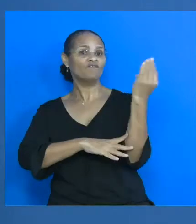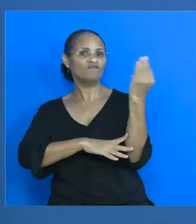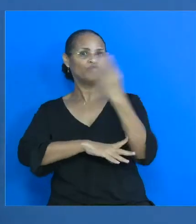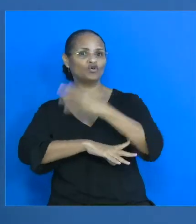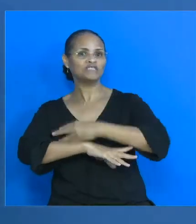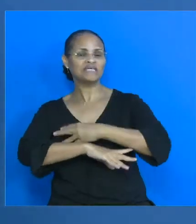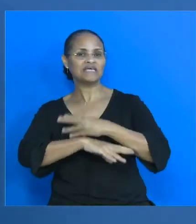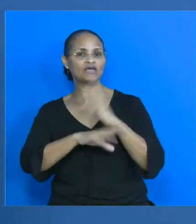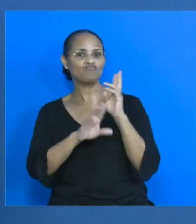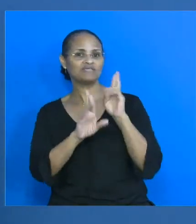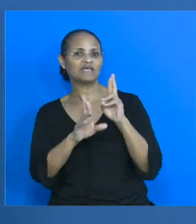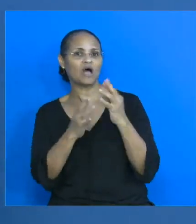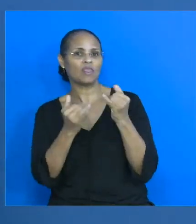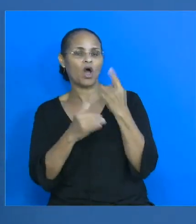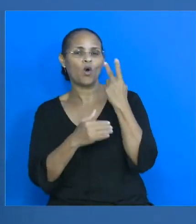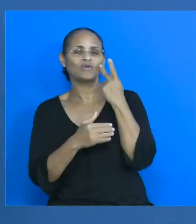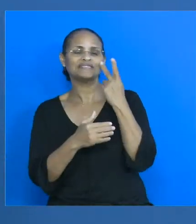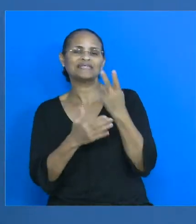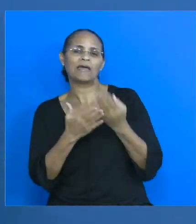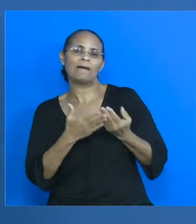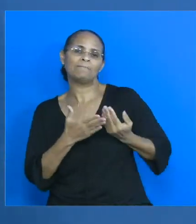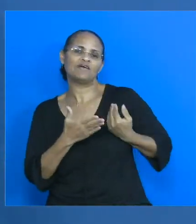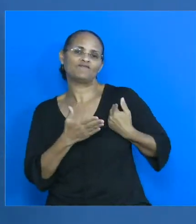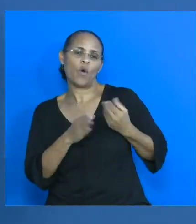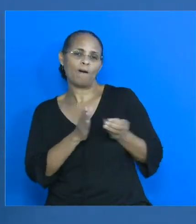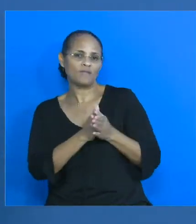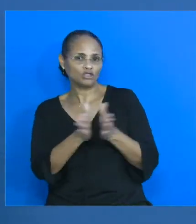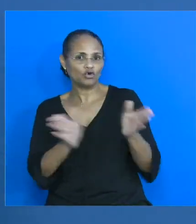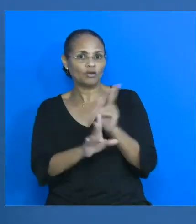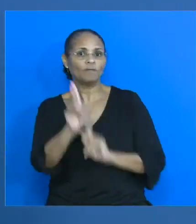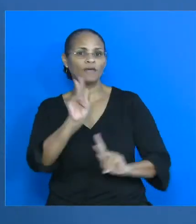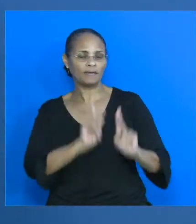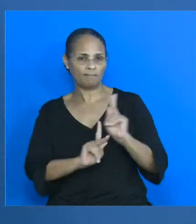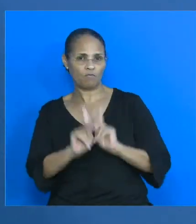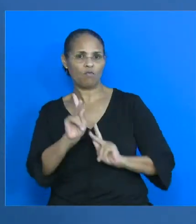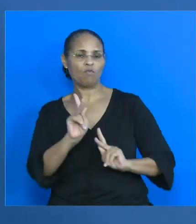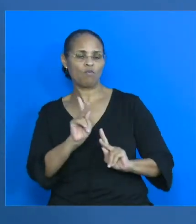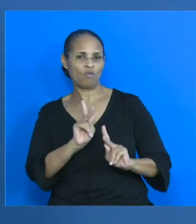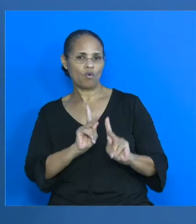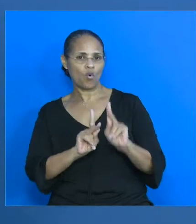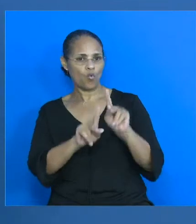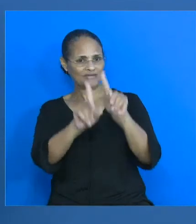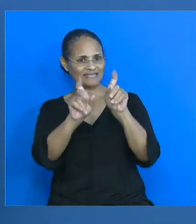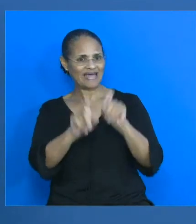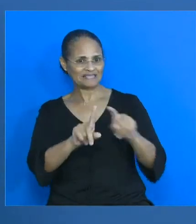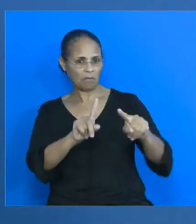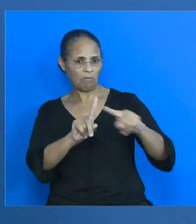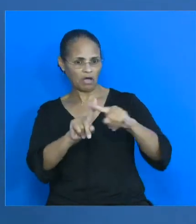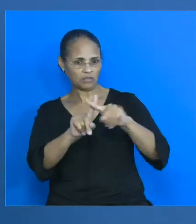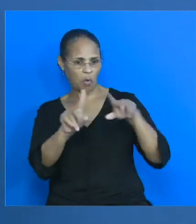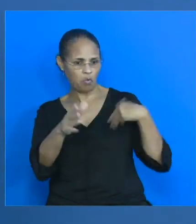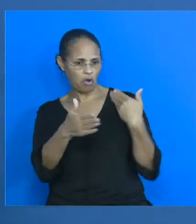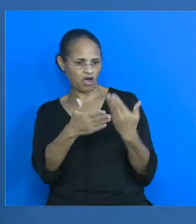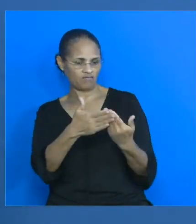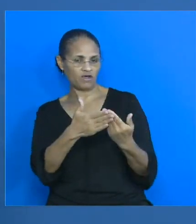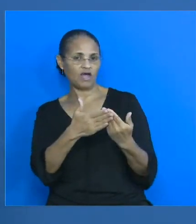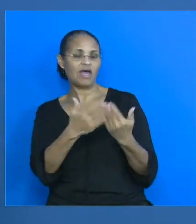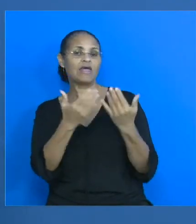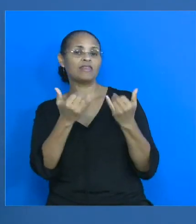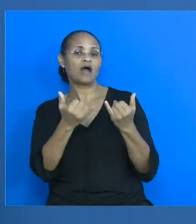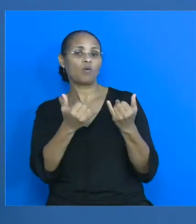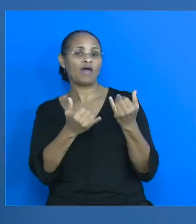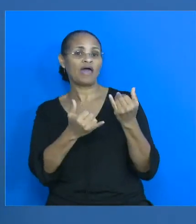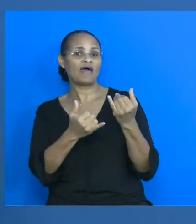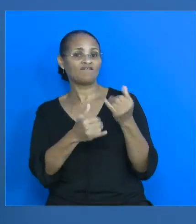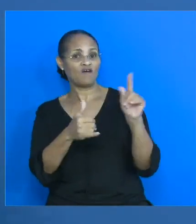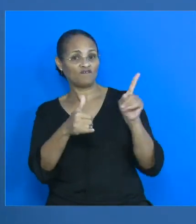are seeing that previously the majority of persons were being testing positive on arrival. We now have a first day 14